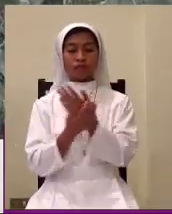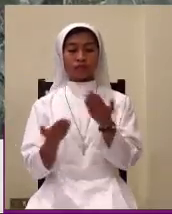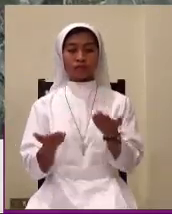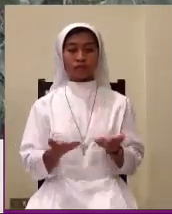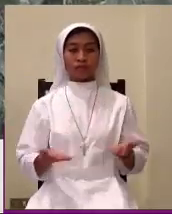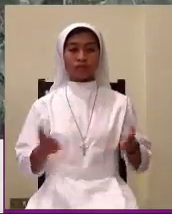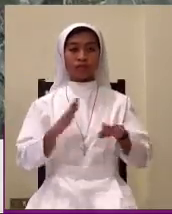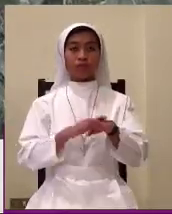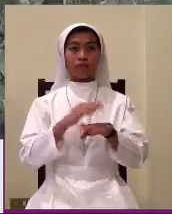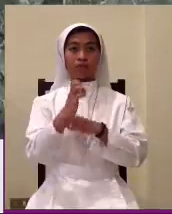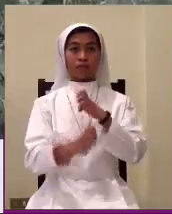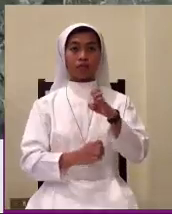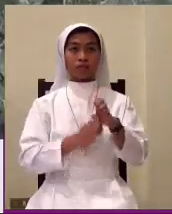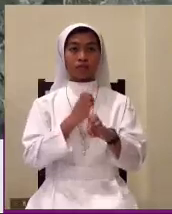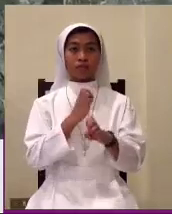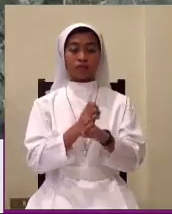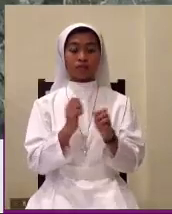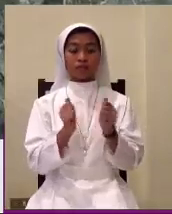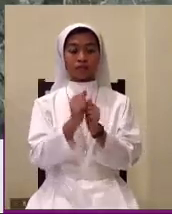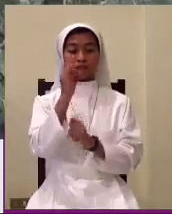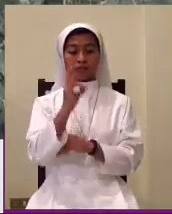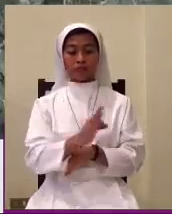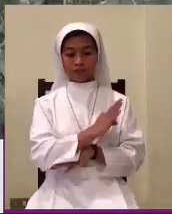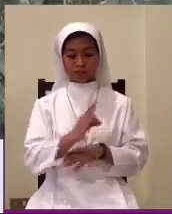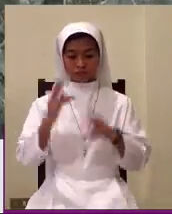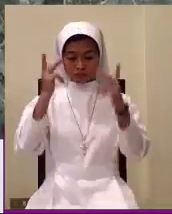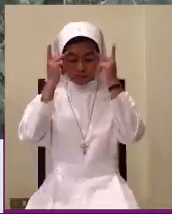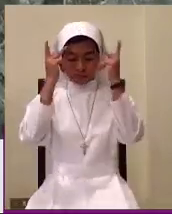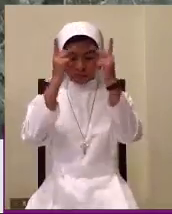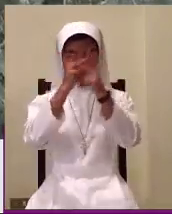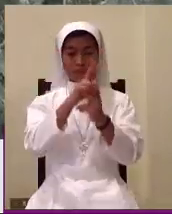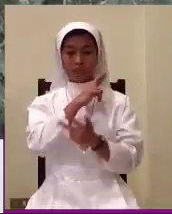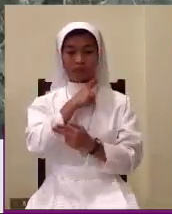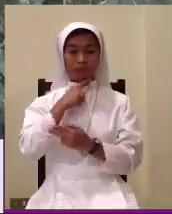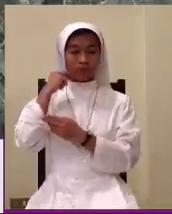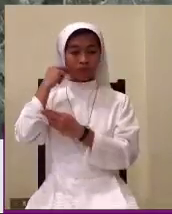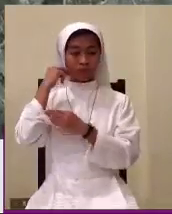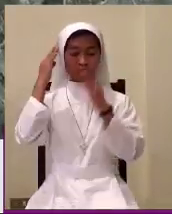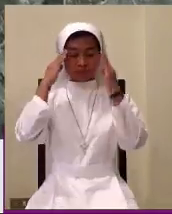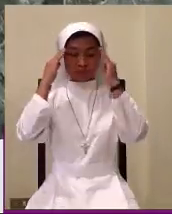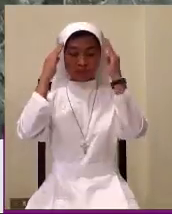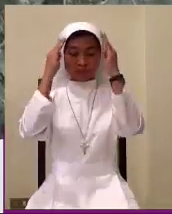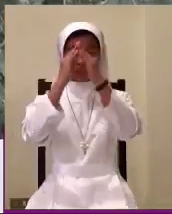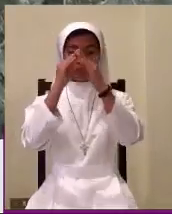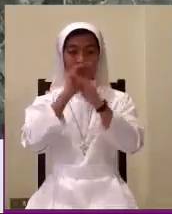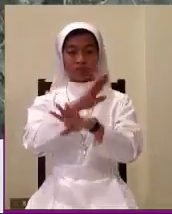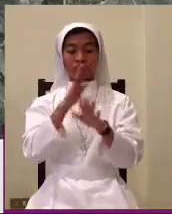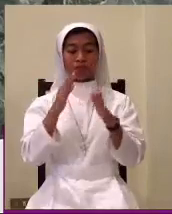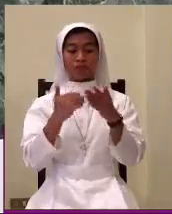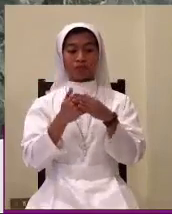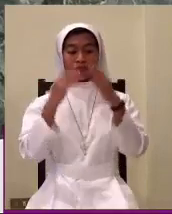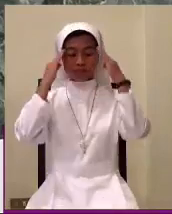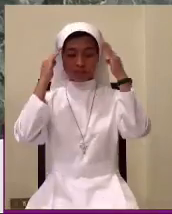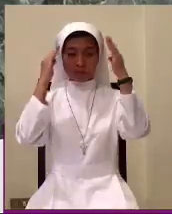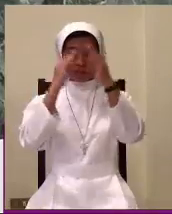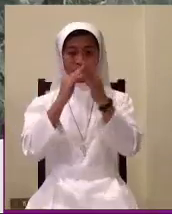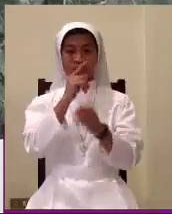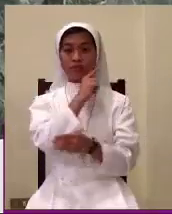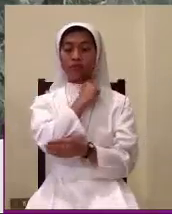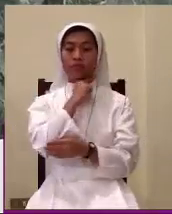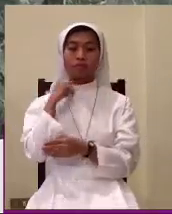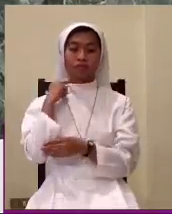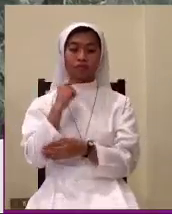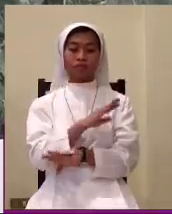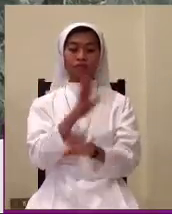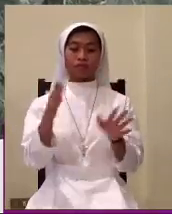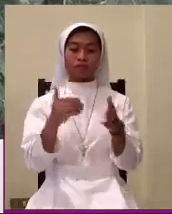servant Francis, our Pope, and Rolando, our Bishop, the order of bishops, all the clergy, and the entire